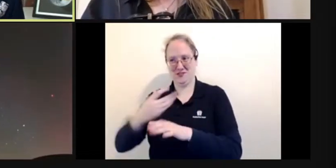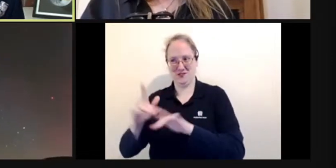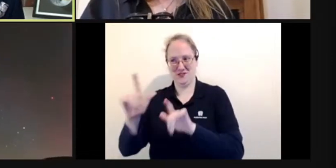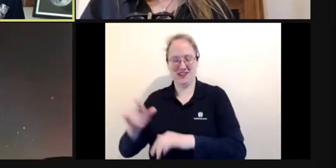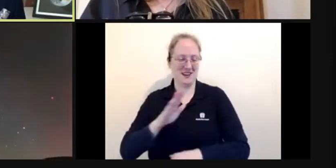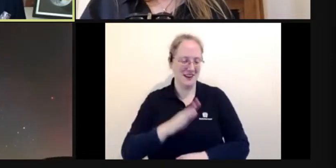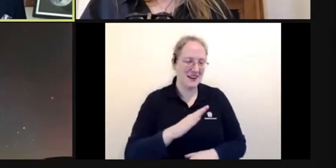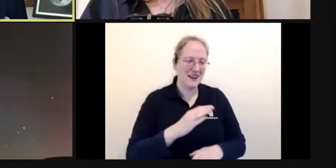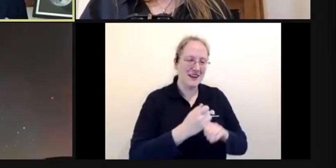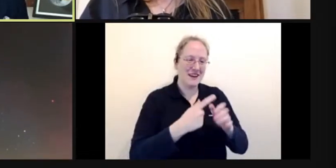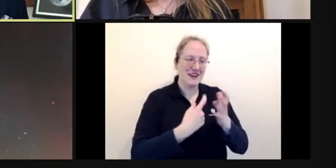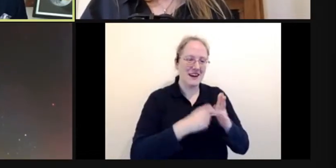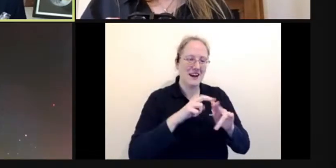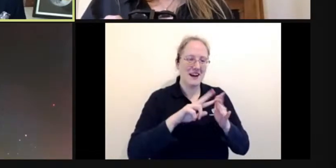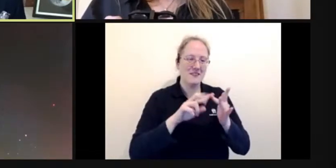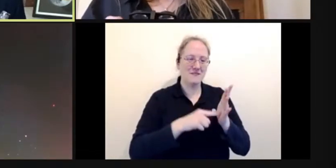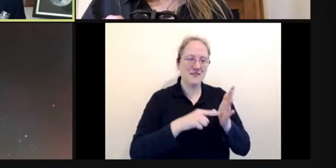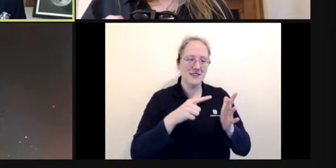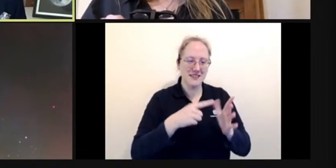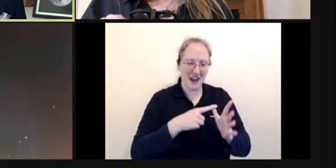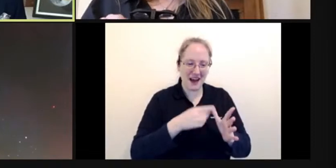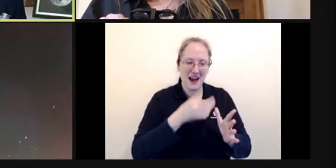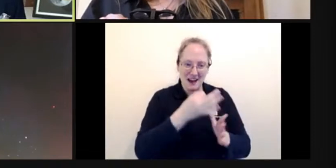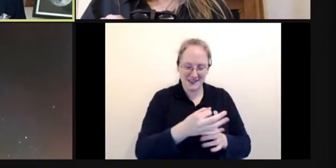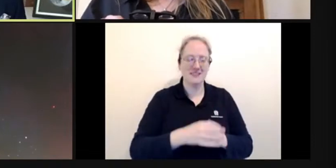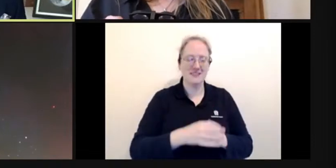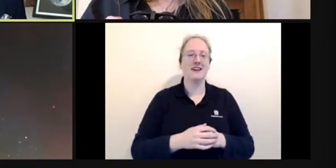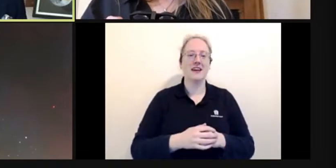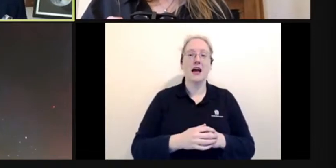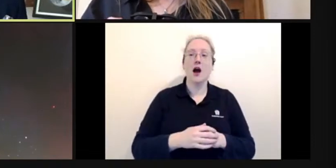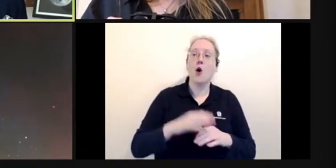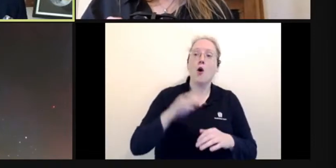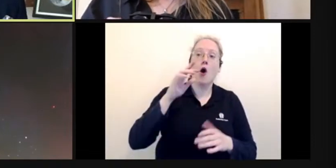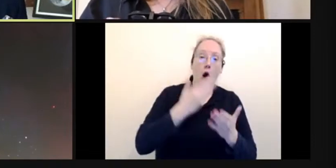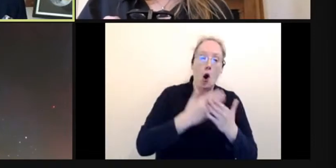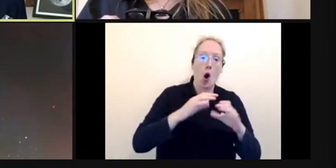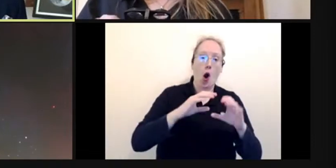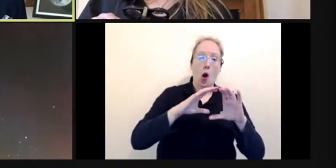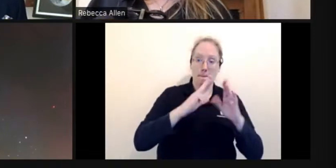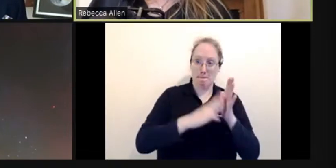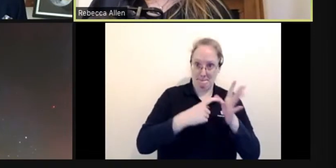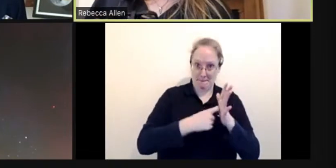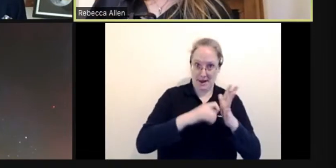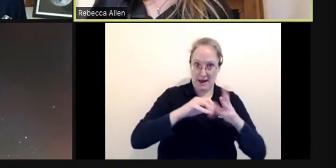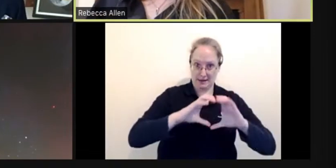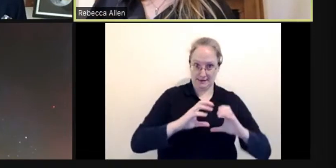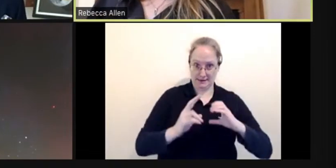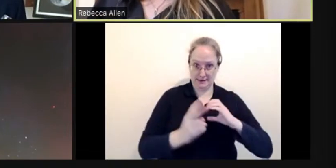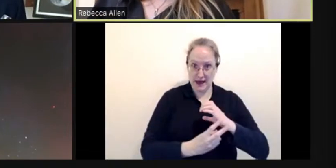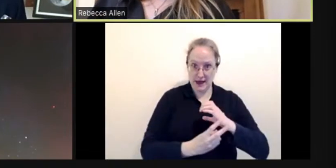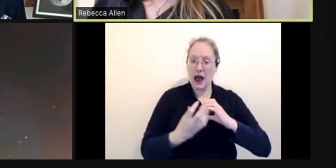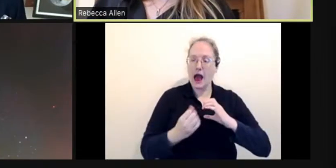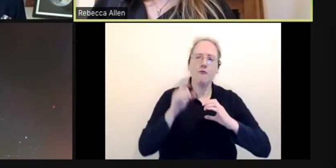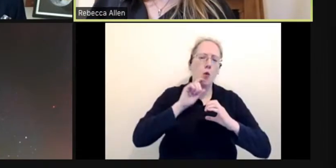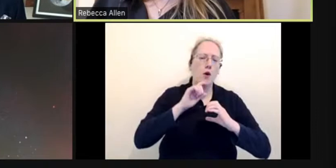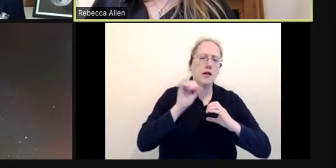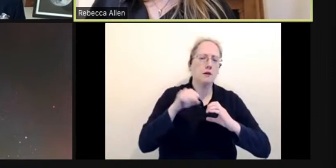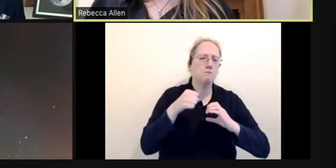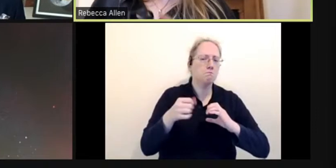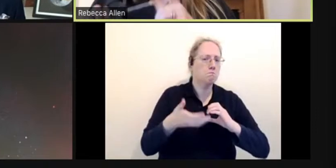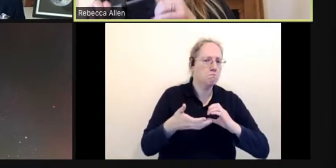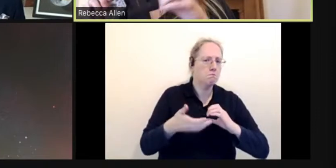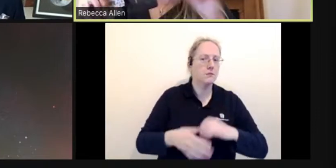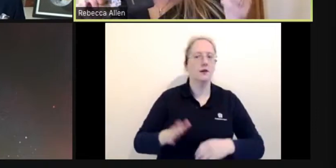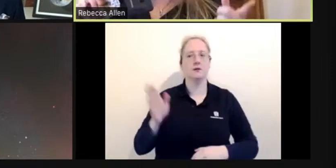Garfita Jossels has asked, is there water on Mars? So this is actually, I think, a fantastic